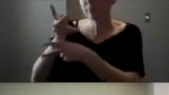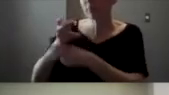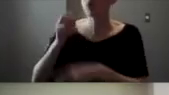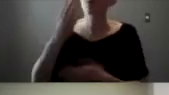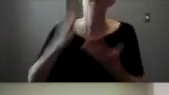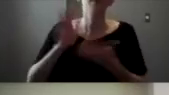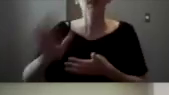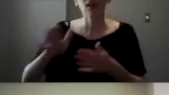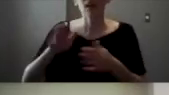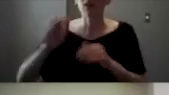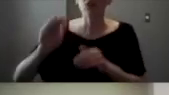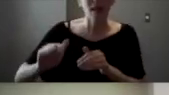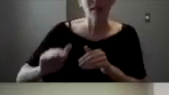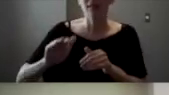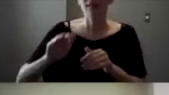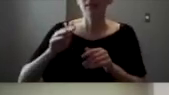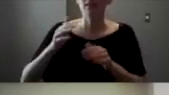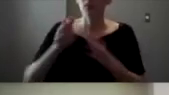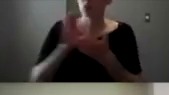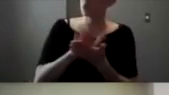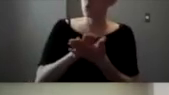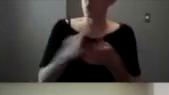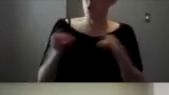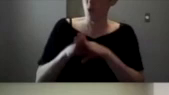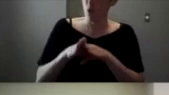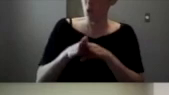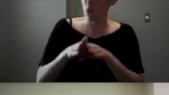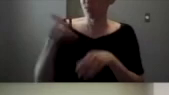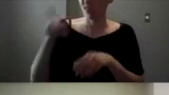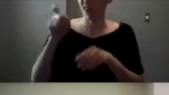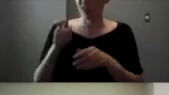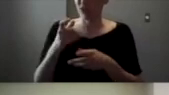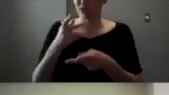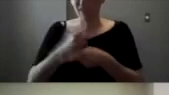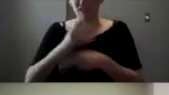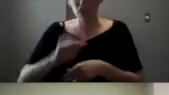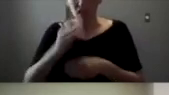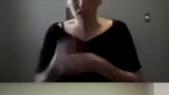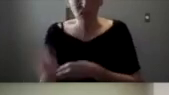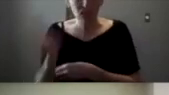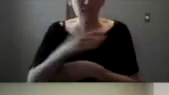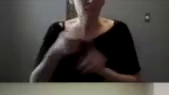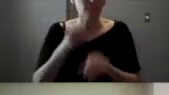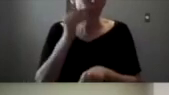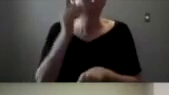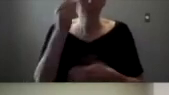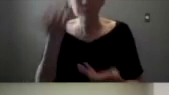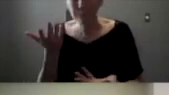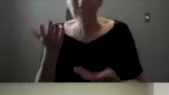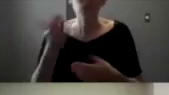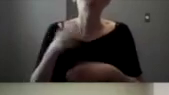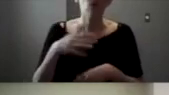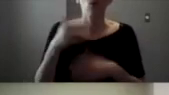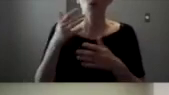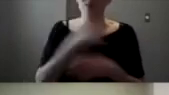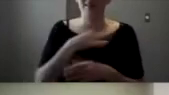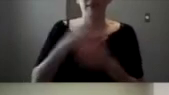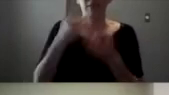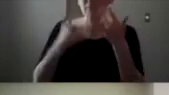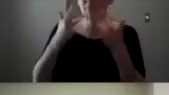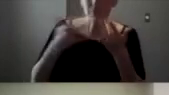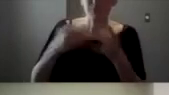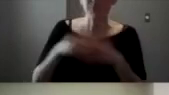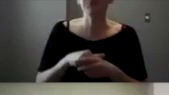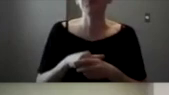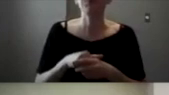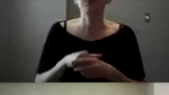to expand or contract our in-person capability based on the availability of our staff members. And then lastly, we